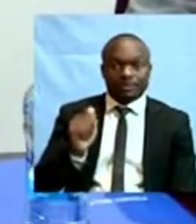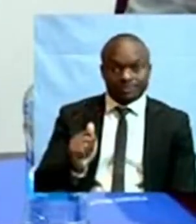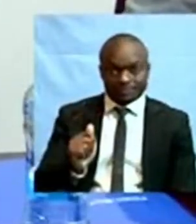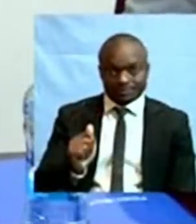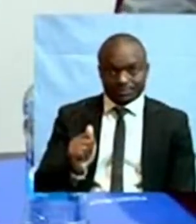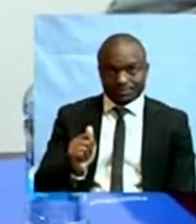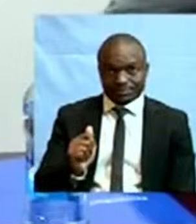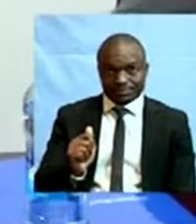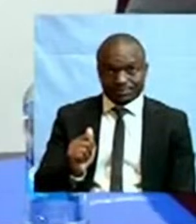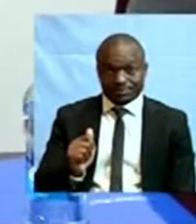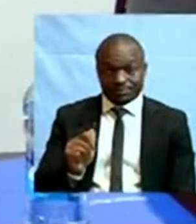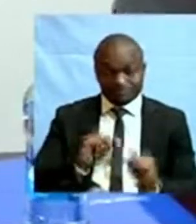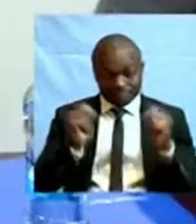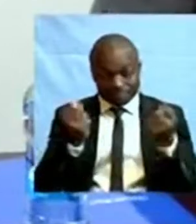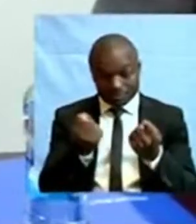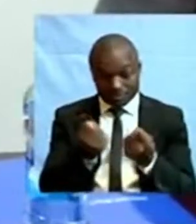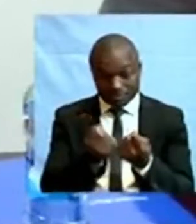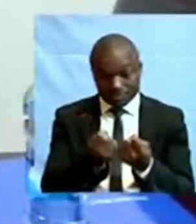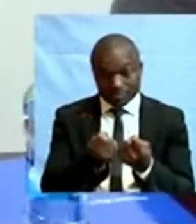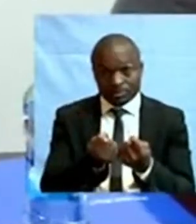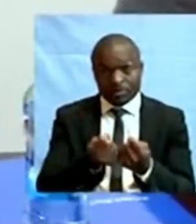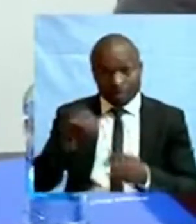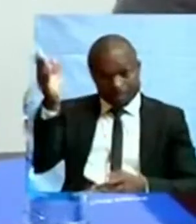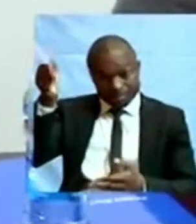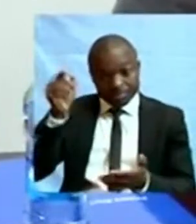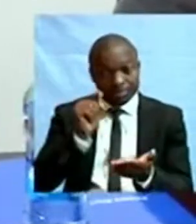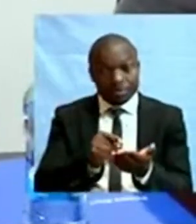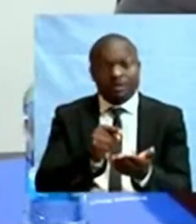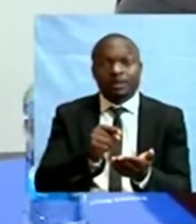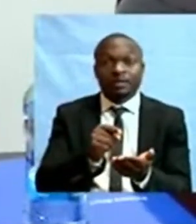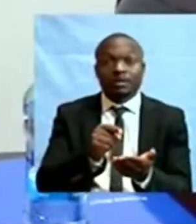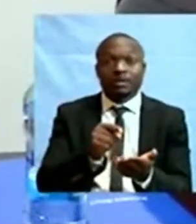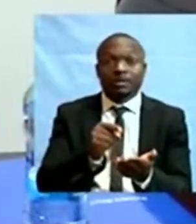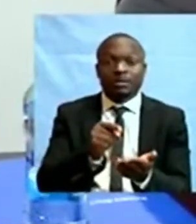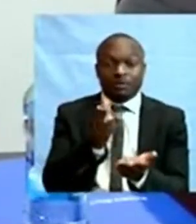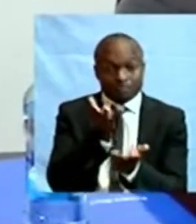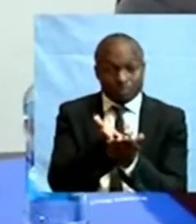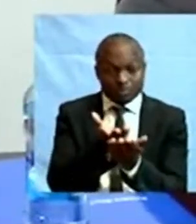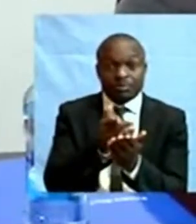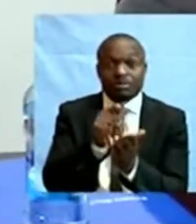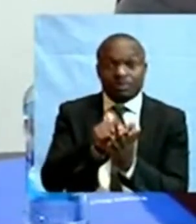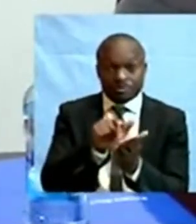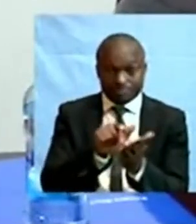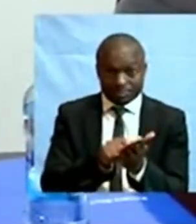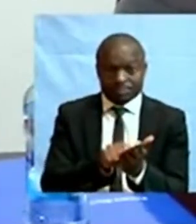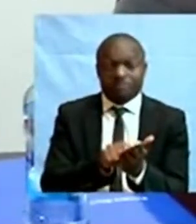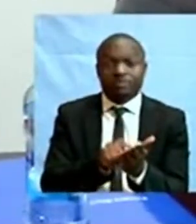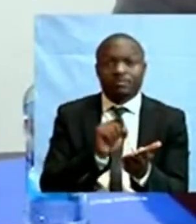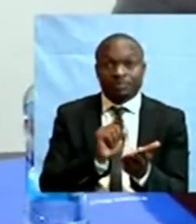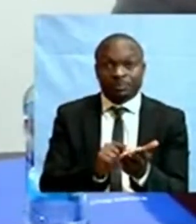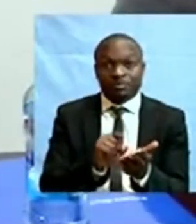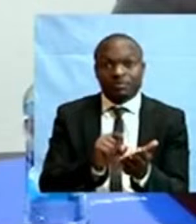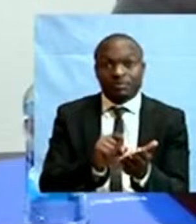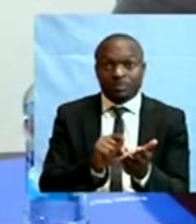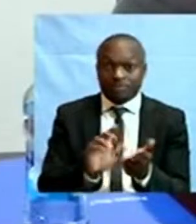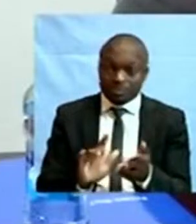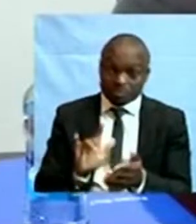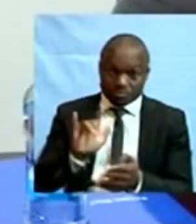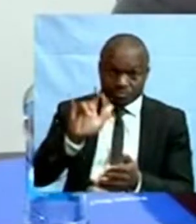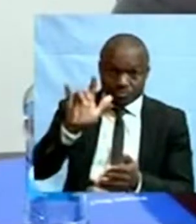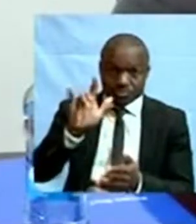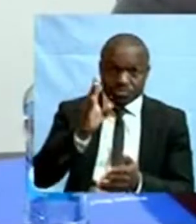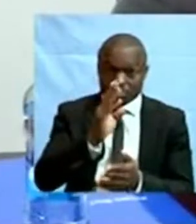to present on the memorandum, ramification of the Civil Aviation Authority Amendment Bill and the Civil Aviation Amendment Bill